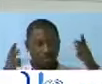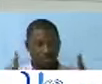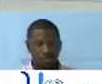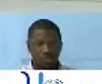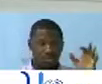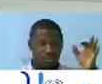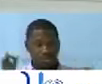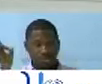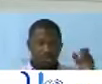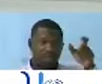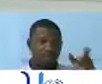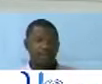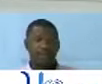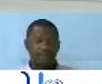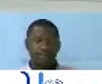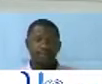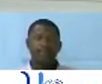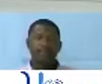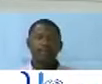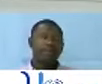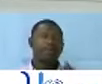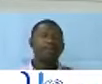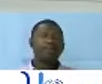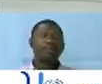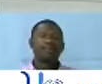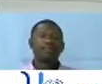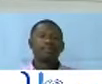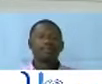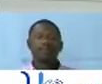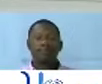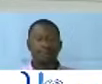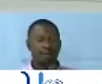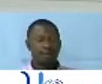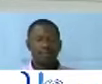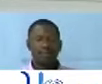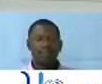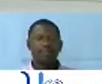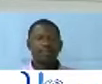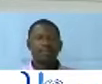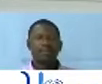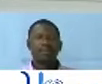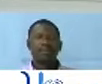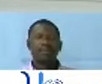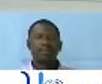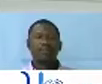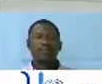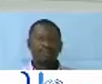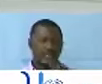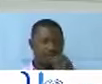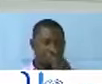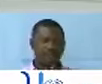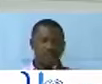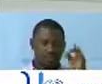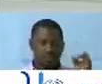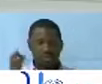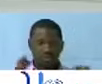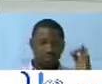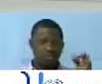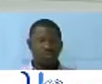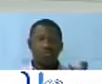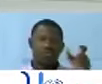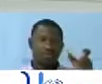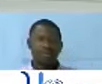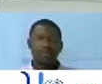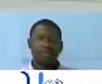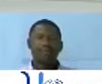Gannaaw lolu ñu def ko atekat bu mag. And became I will not say atekat bu mag, a judge, atekat. Atekat.